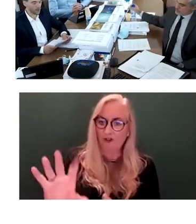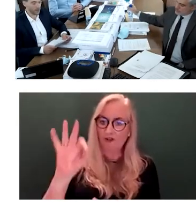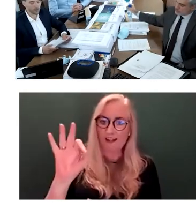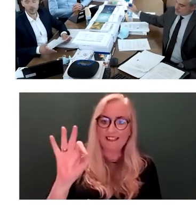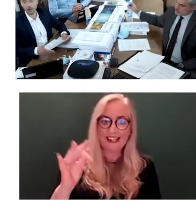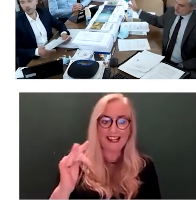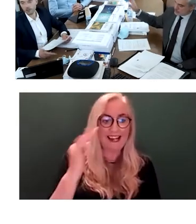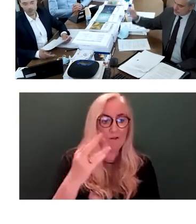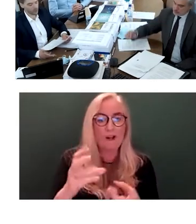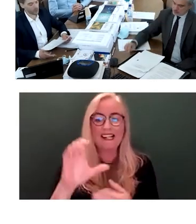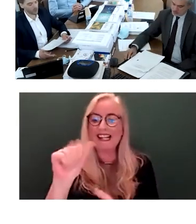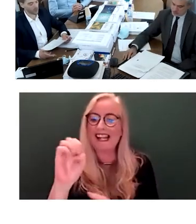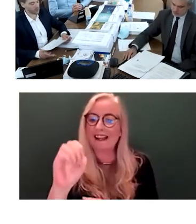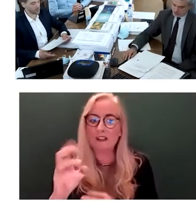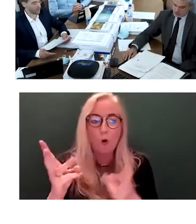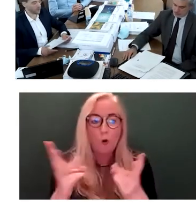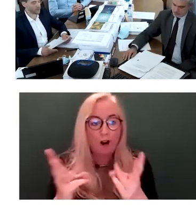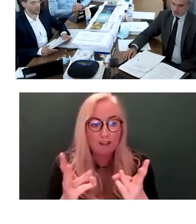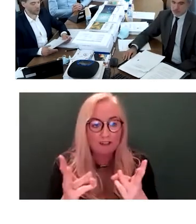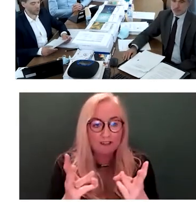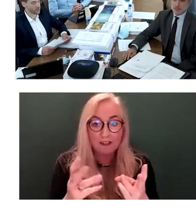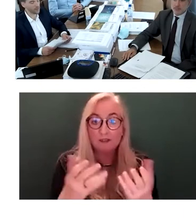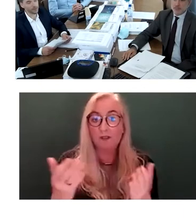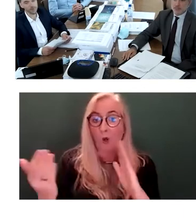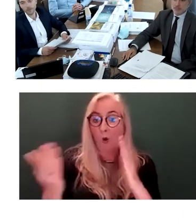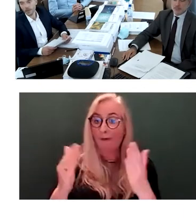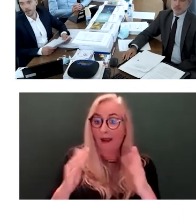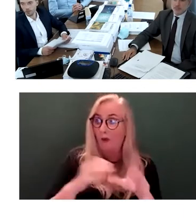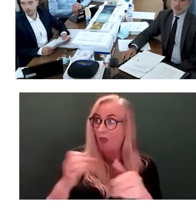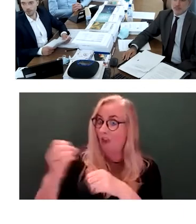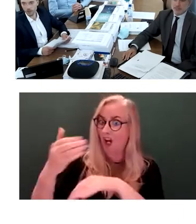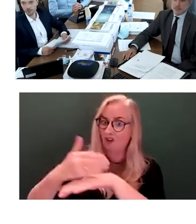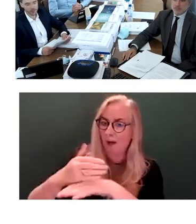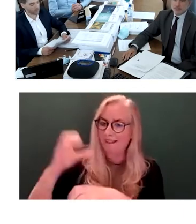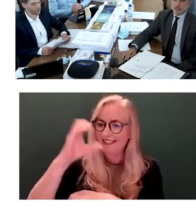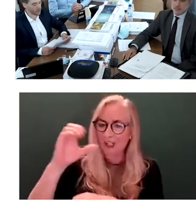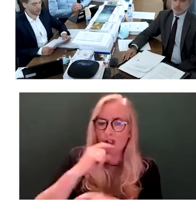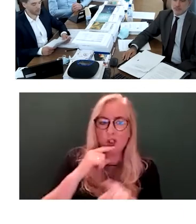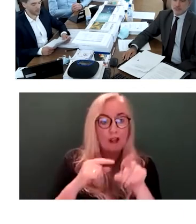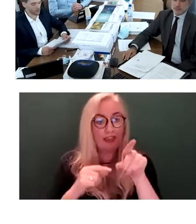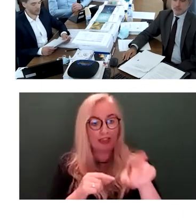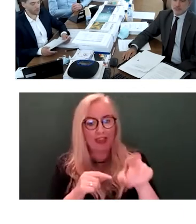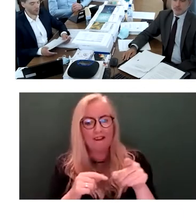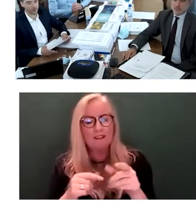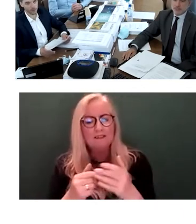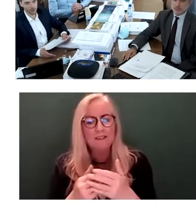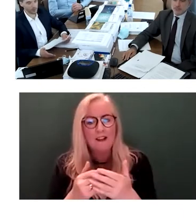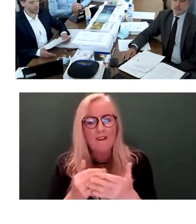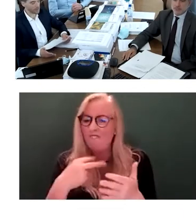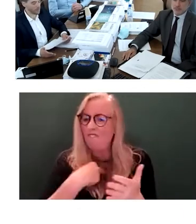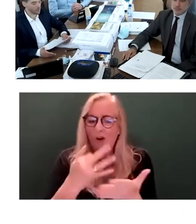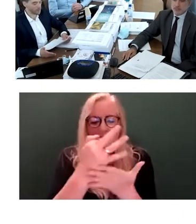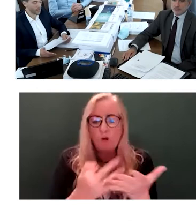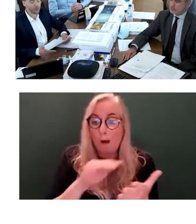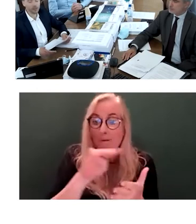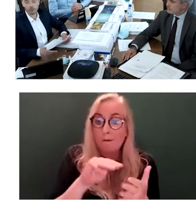caseworker, contrary to the situation, for instance, of other job seekers. And what we found is that very, very few persons on